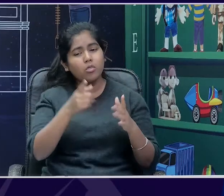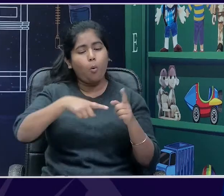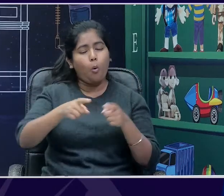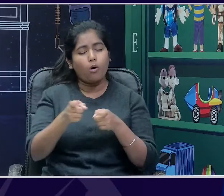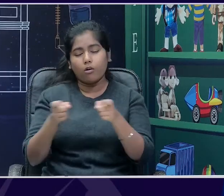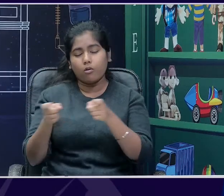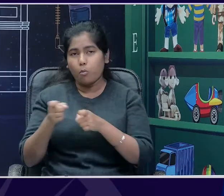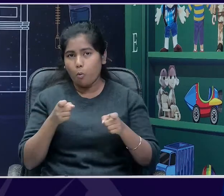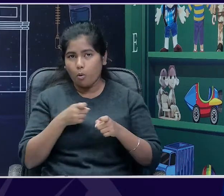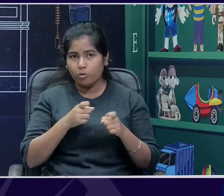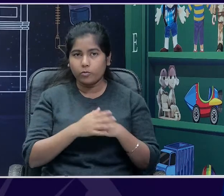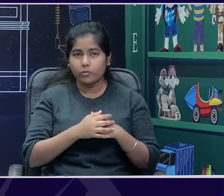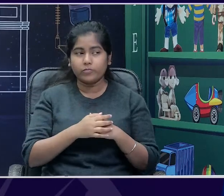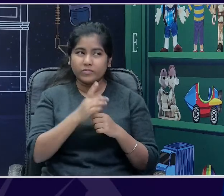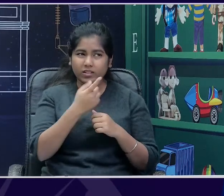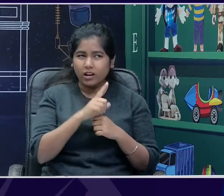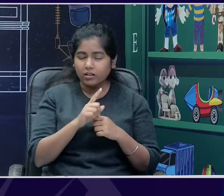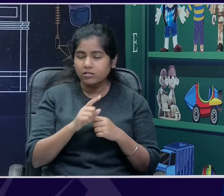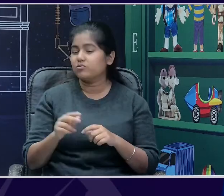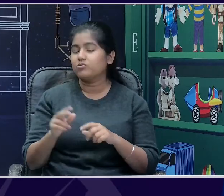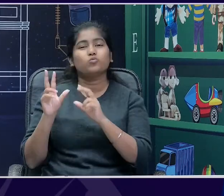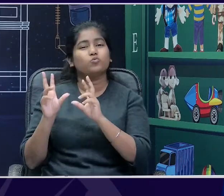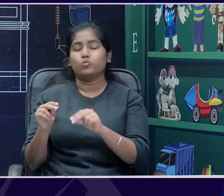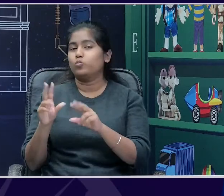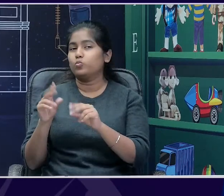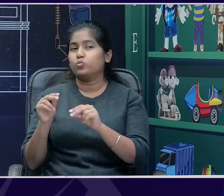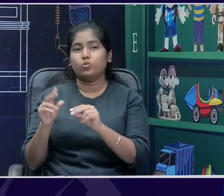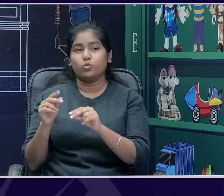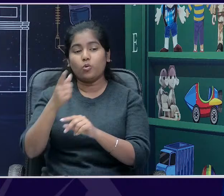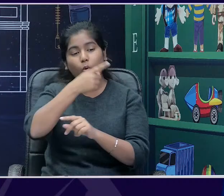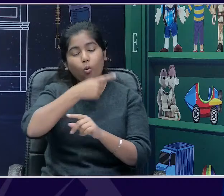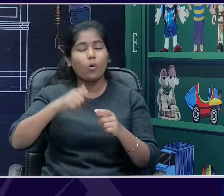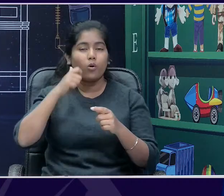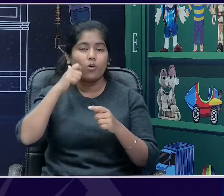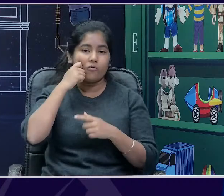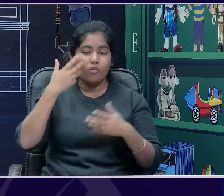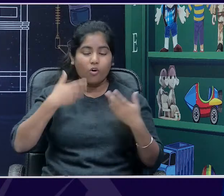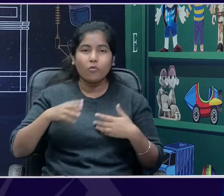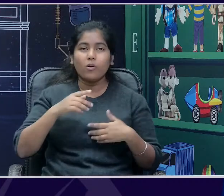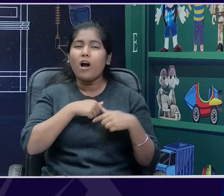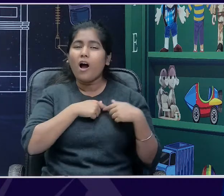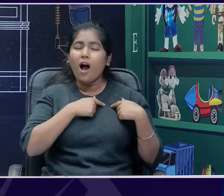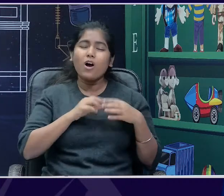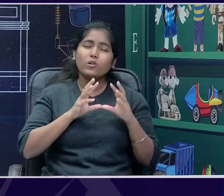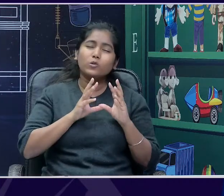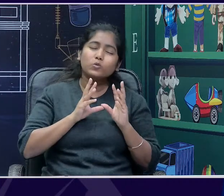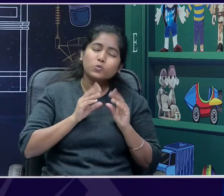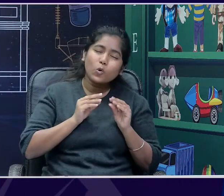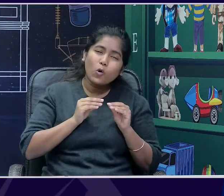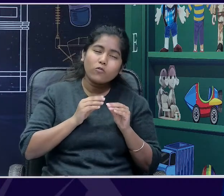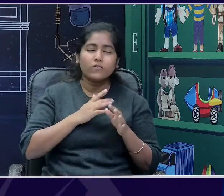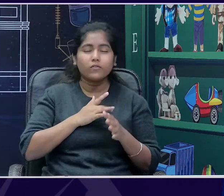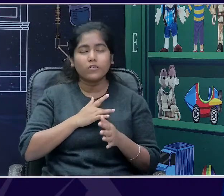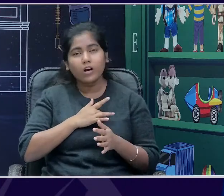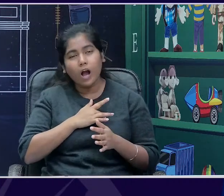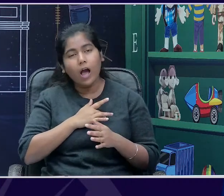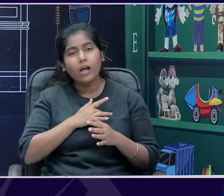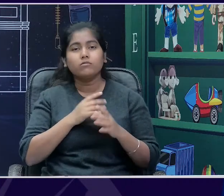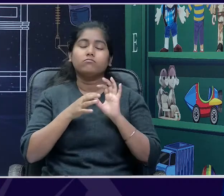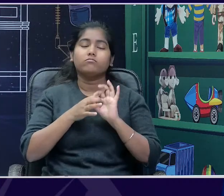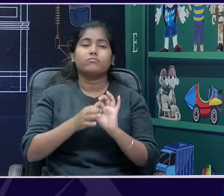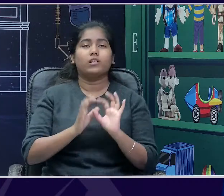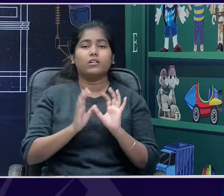No. No. So we all are human beings with a Yes. soft heart, and we should be compassionate